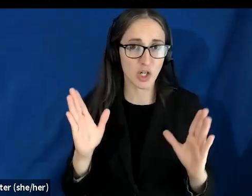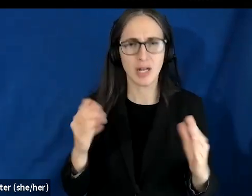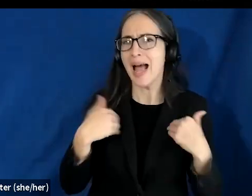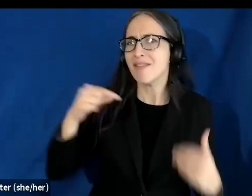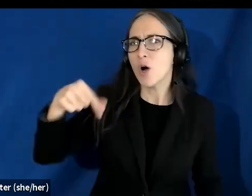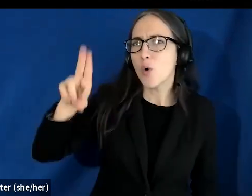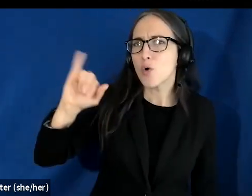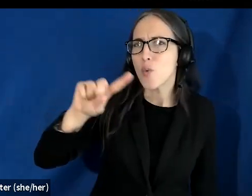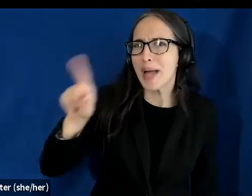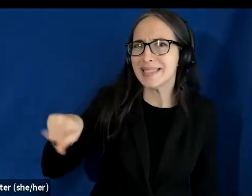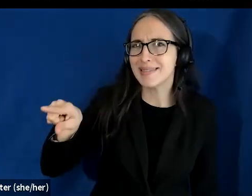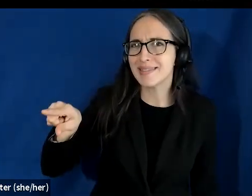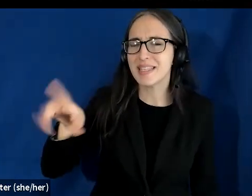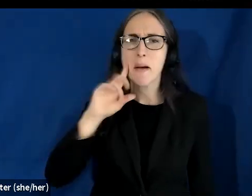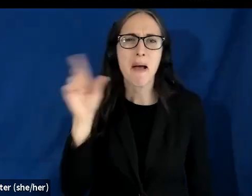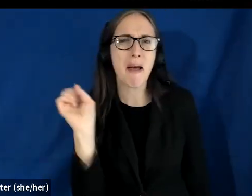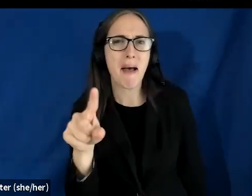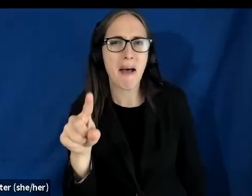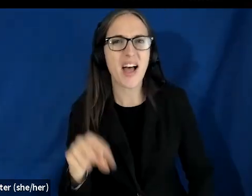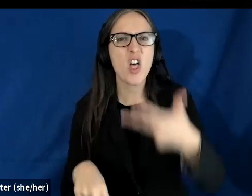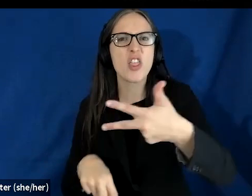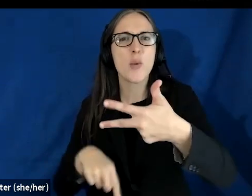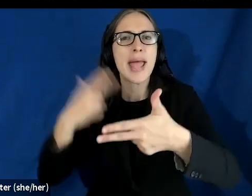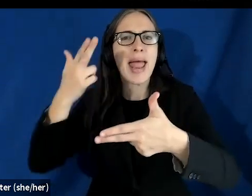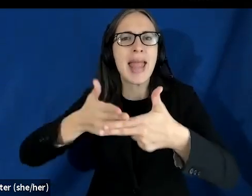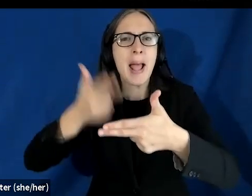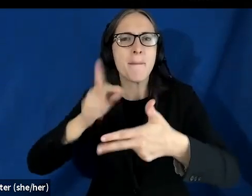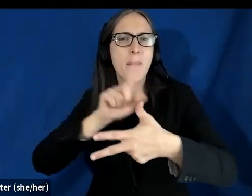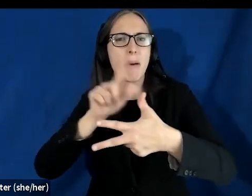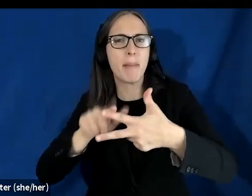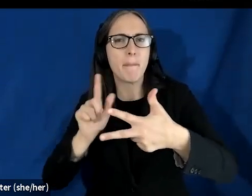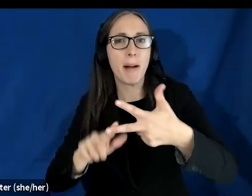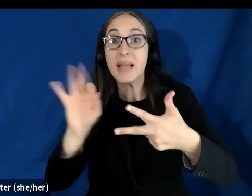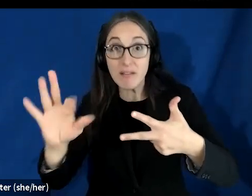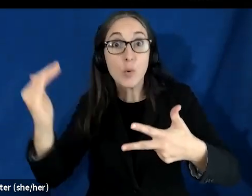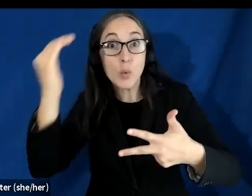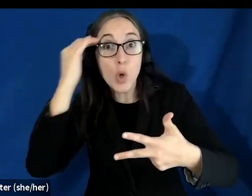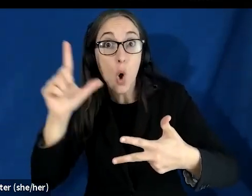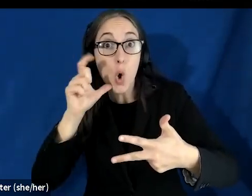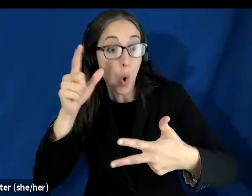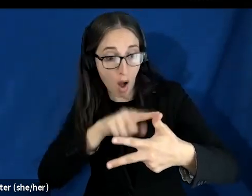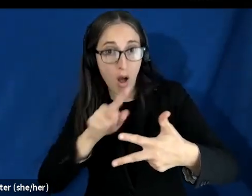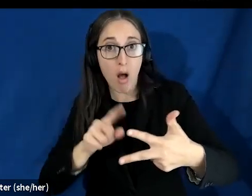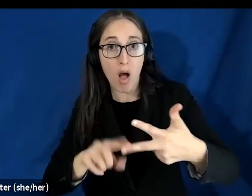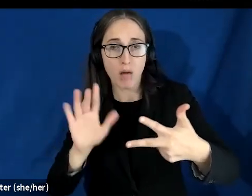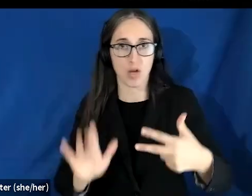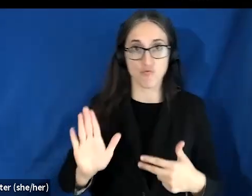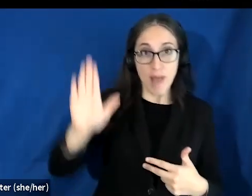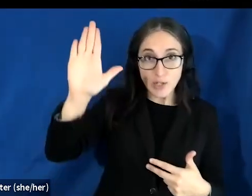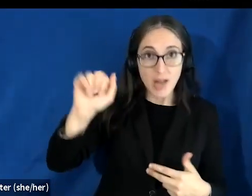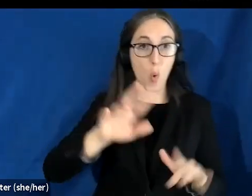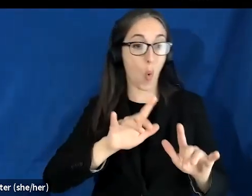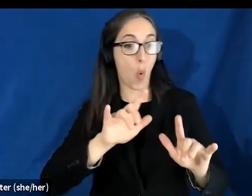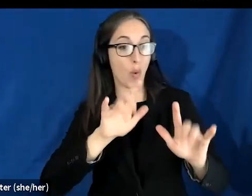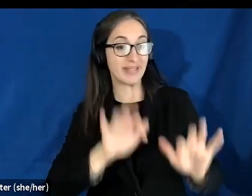going to ask of three names. And if you know any one of them, please just raise your hand or type in the chat and